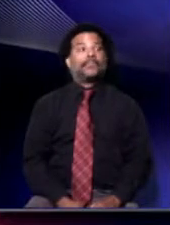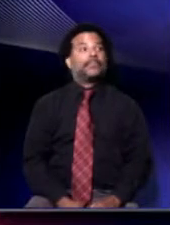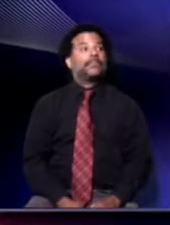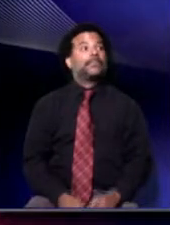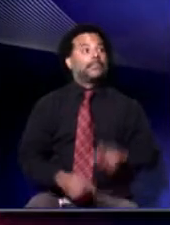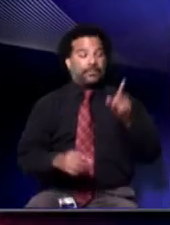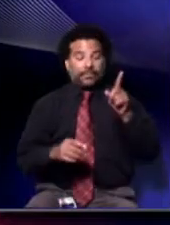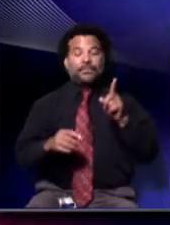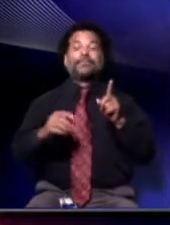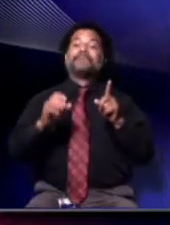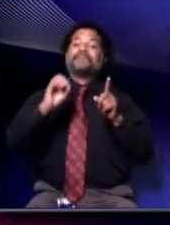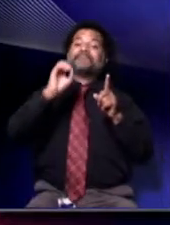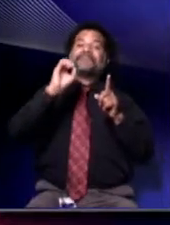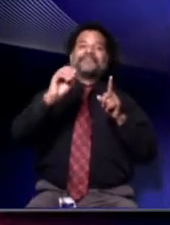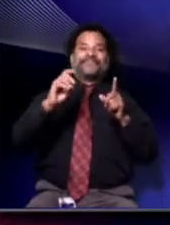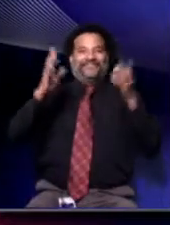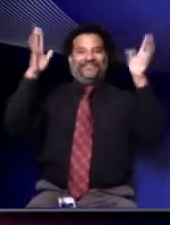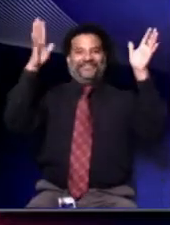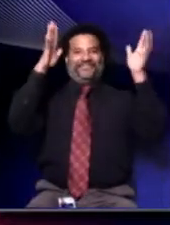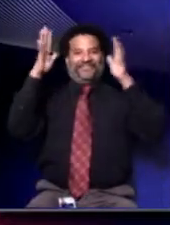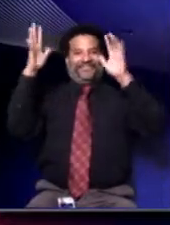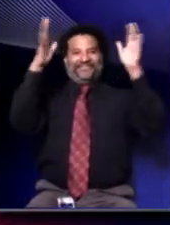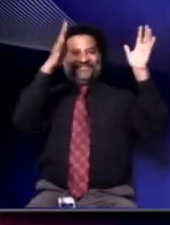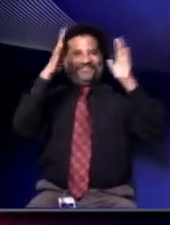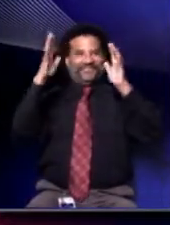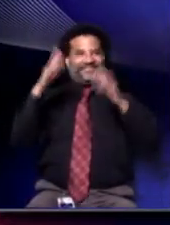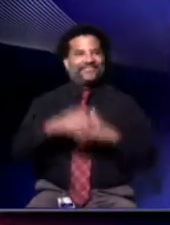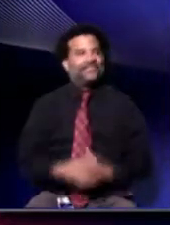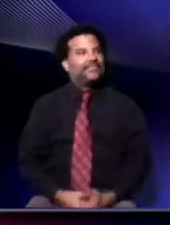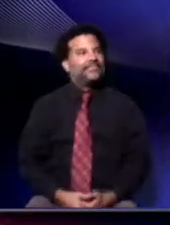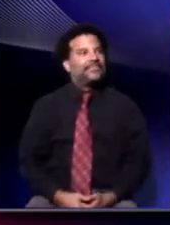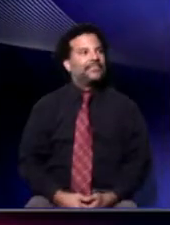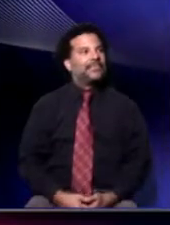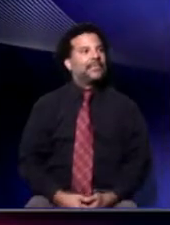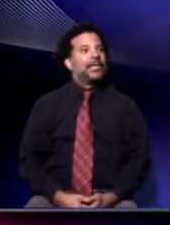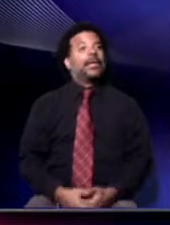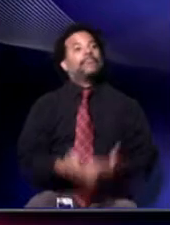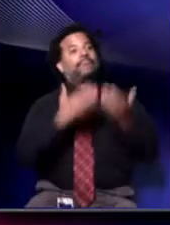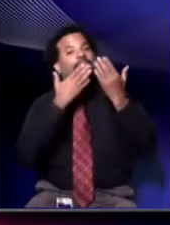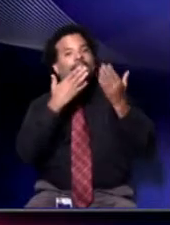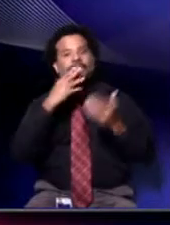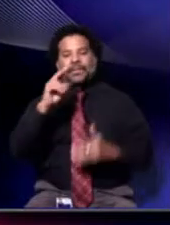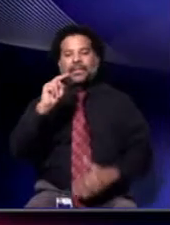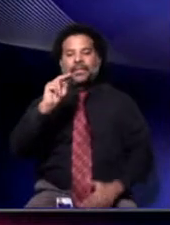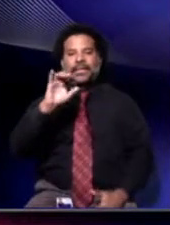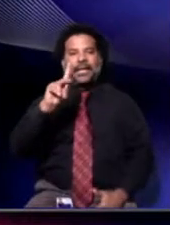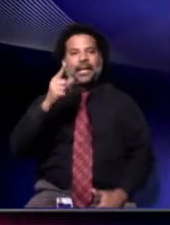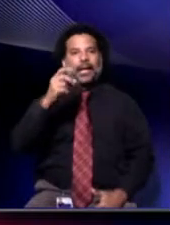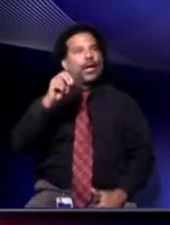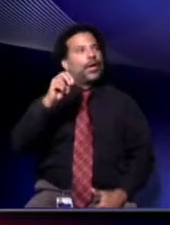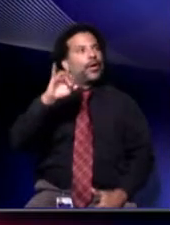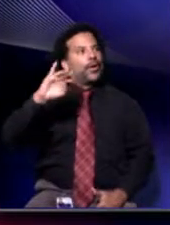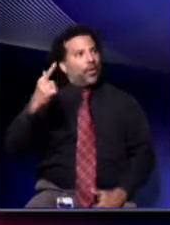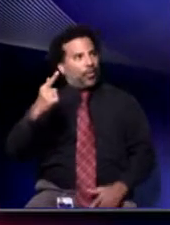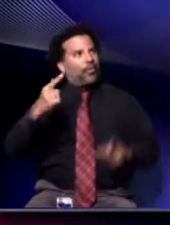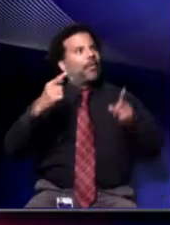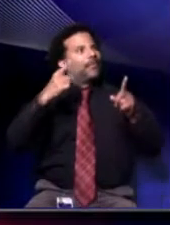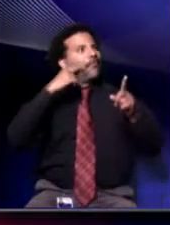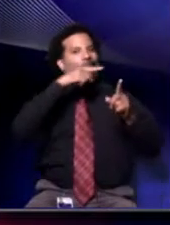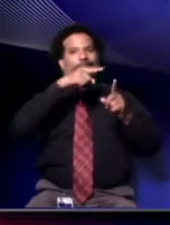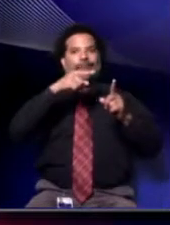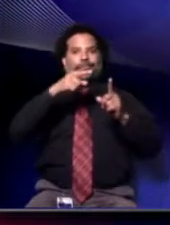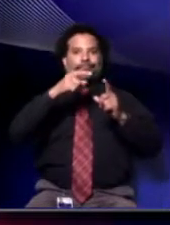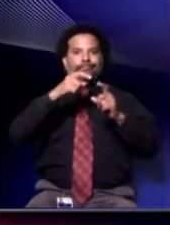All right, so thank you. And special thanks to Nick Going of the communications team for putting that